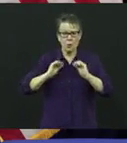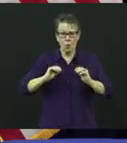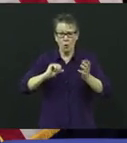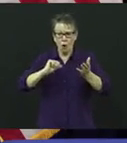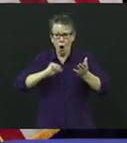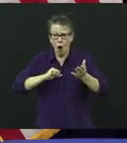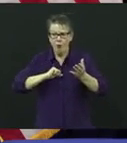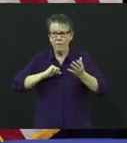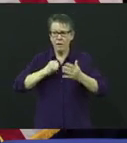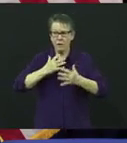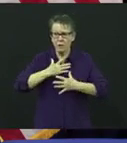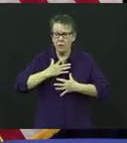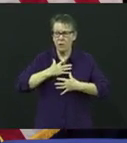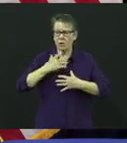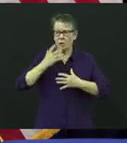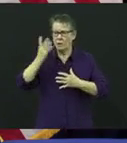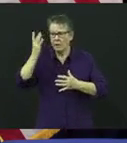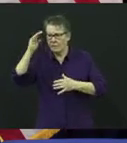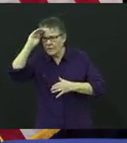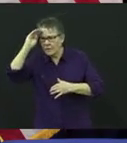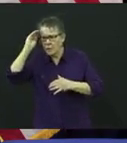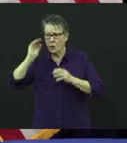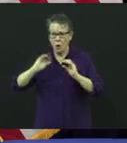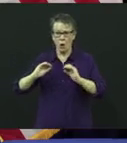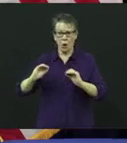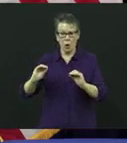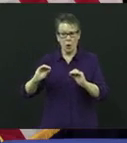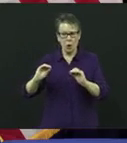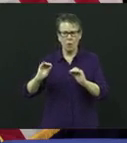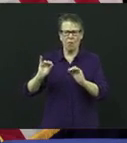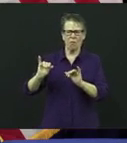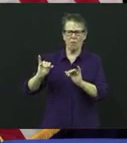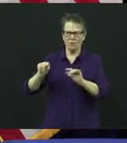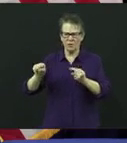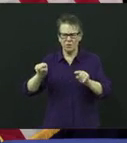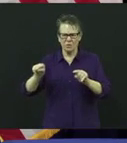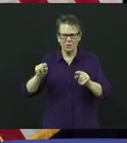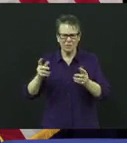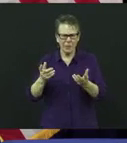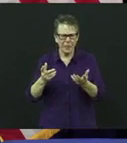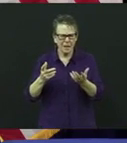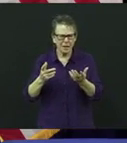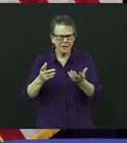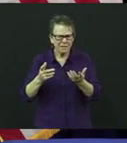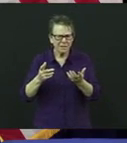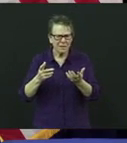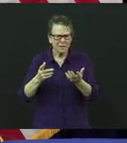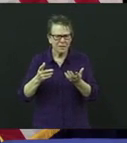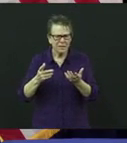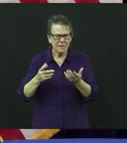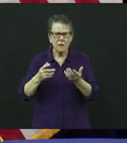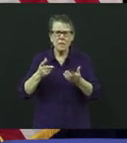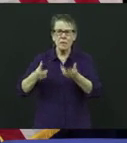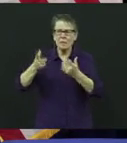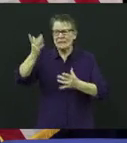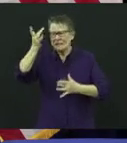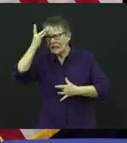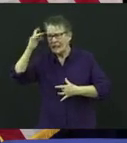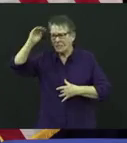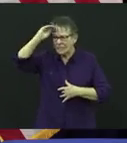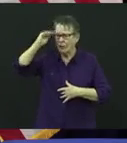You still have to make sure you're not being contagious regardless of what it is you have. Be smart. Is that fair to say? All right.